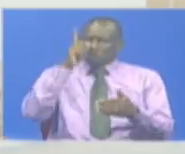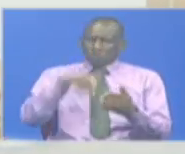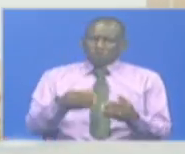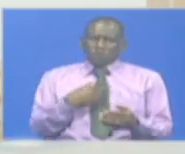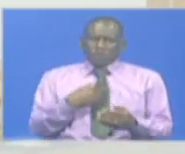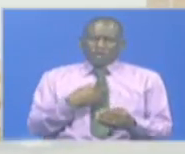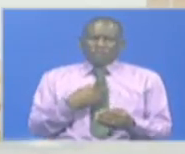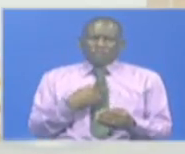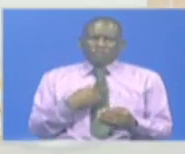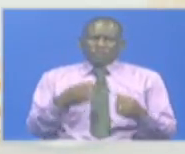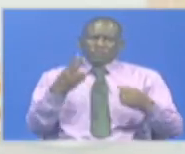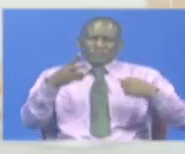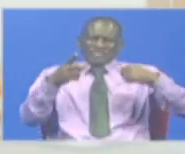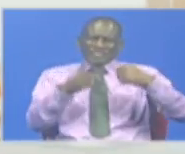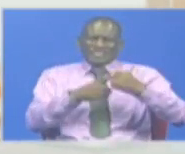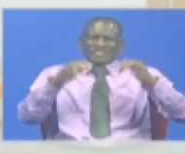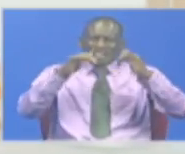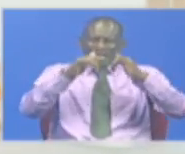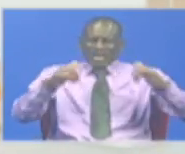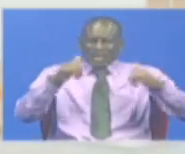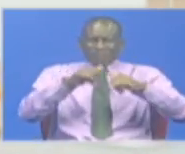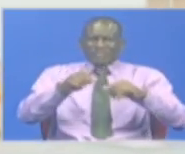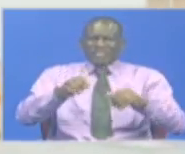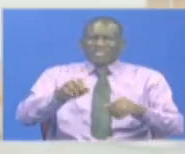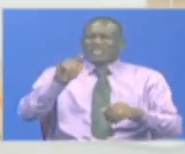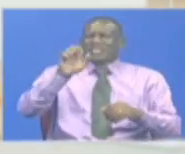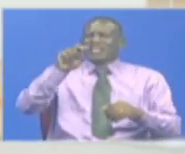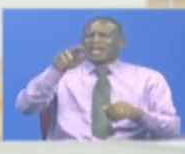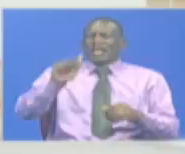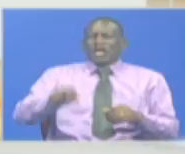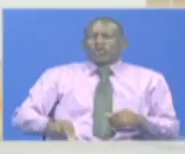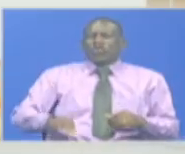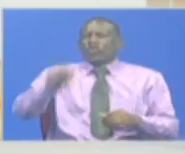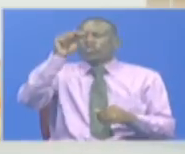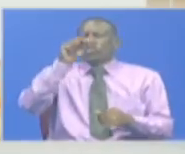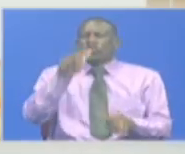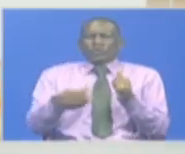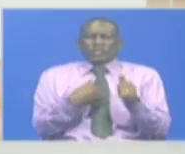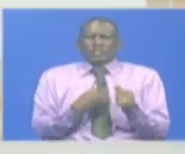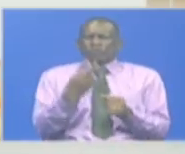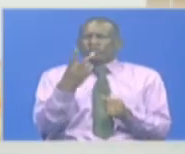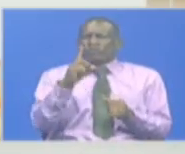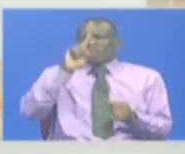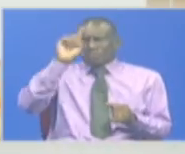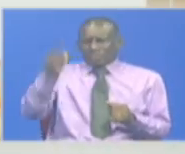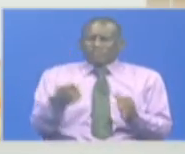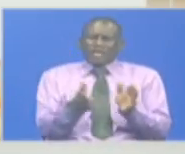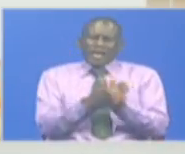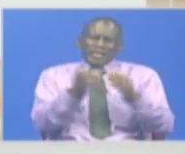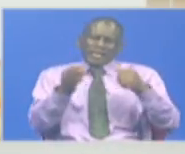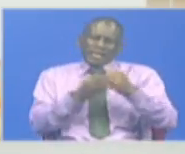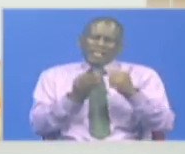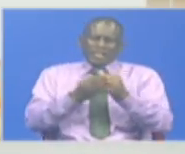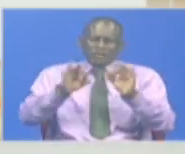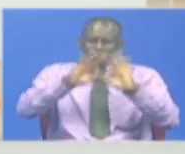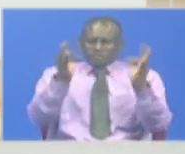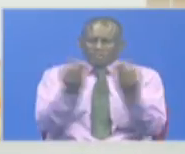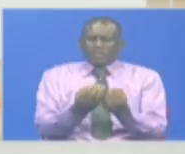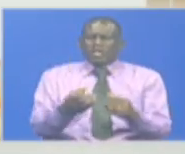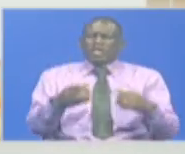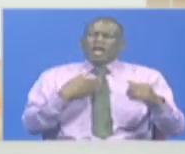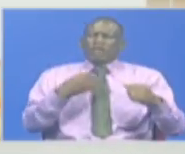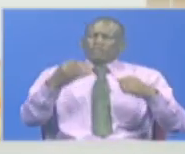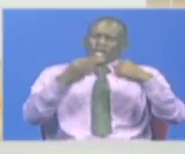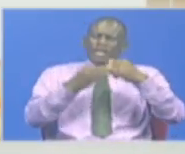currently 26 camps in Tana North, hosting 21,088 families, 8 camps in Galole